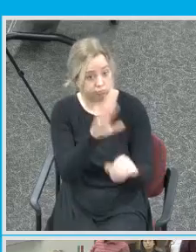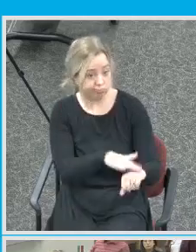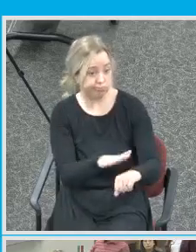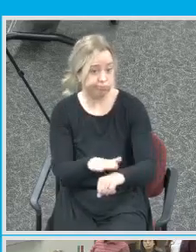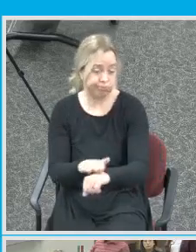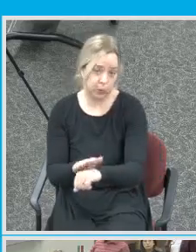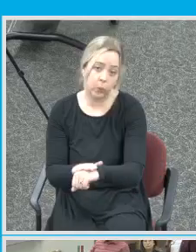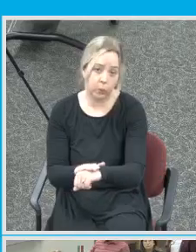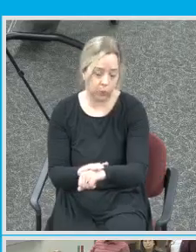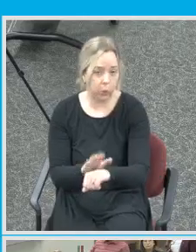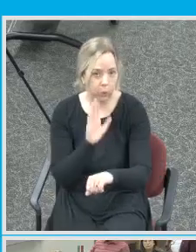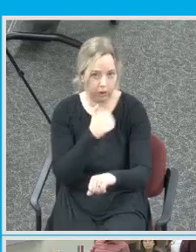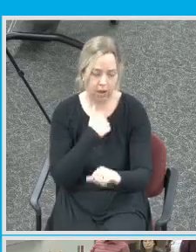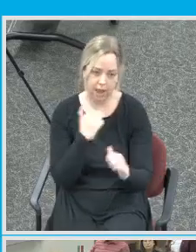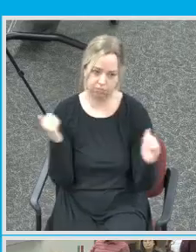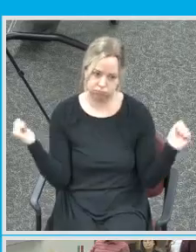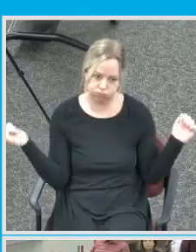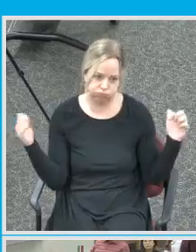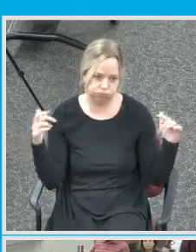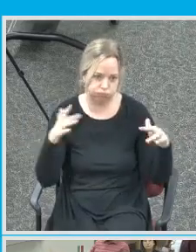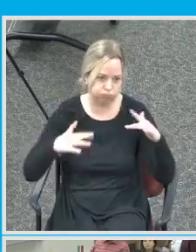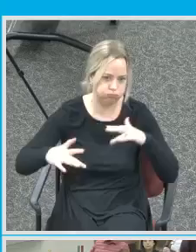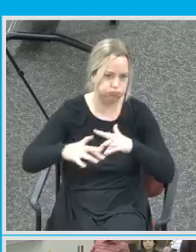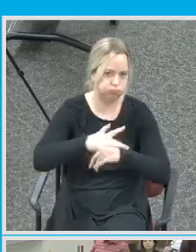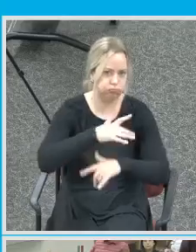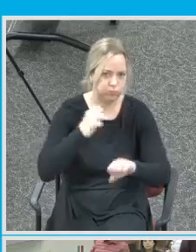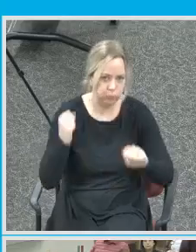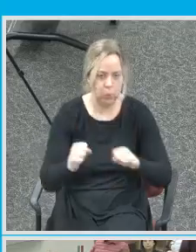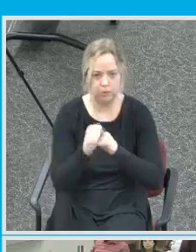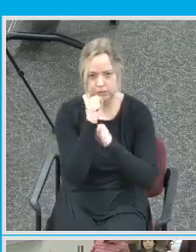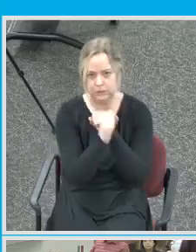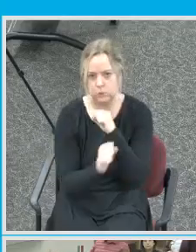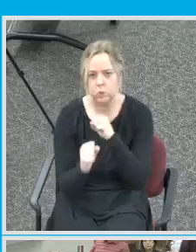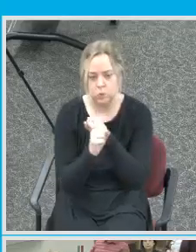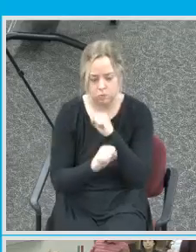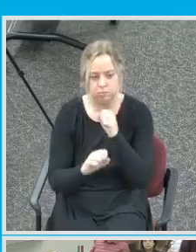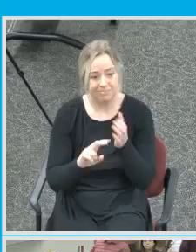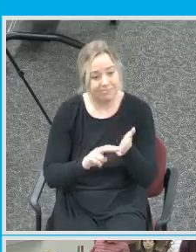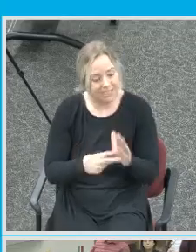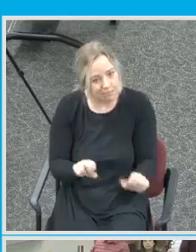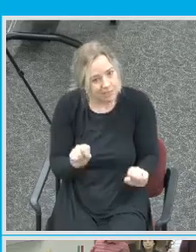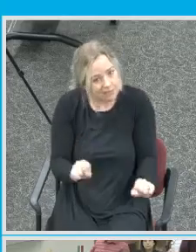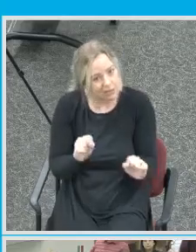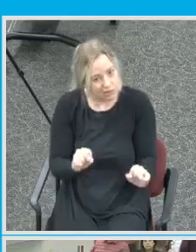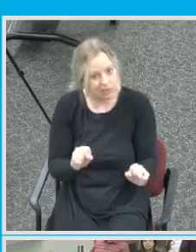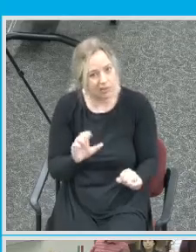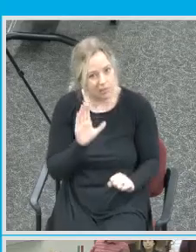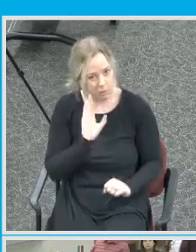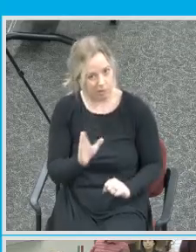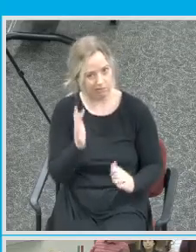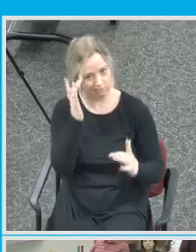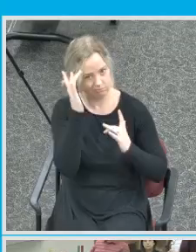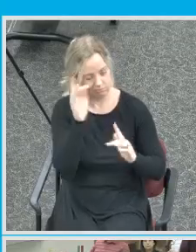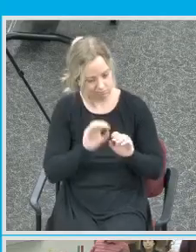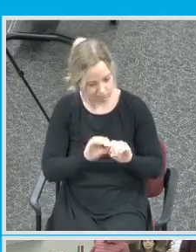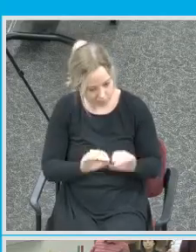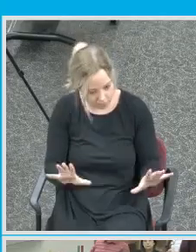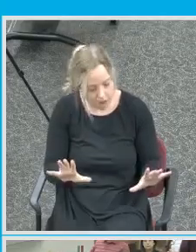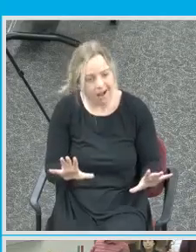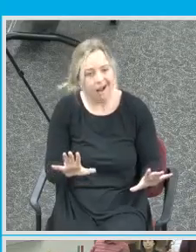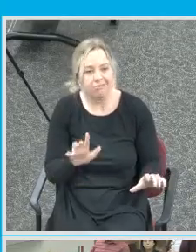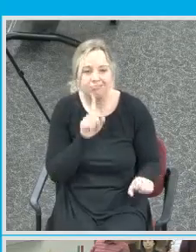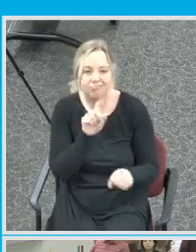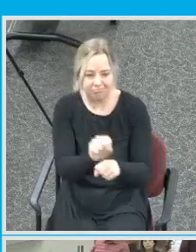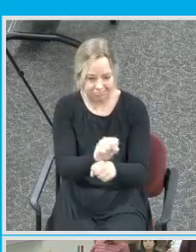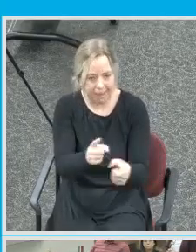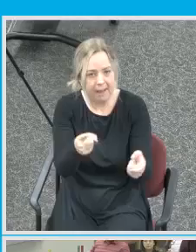a heavy mosquito season. We anticipated a heavy mosquito season, therefore runs the risk of West Nile virus, and in fact that has come true. Next